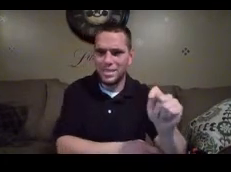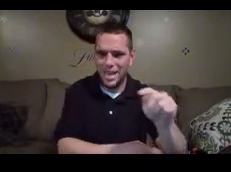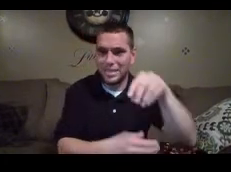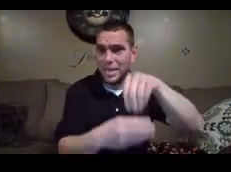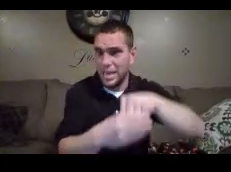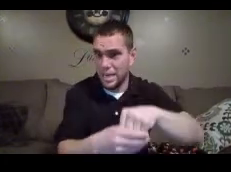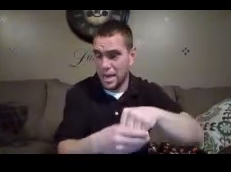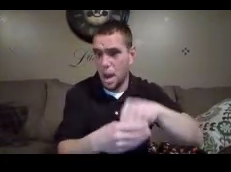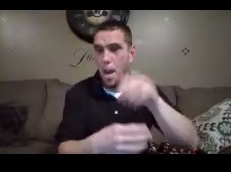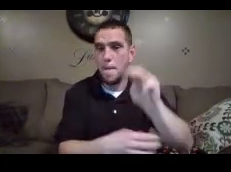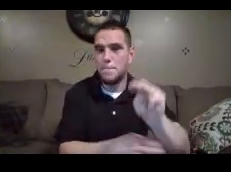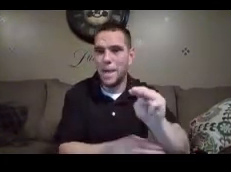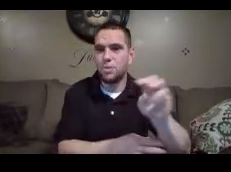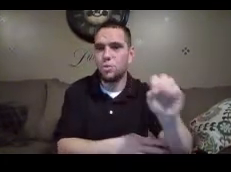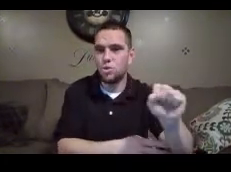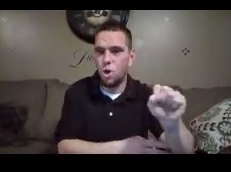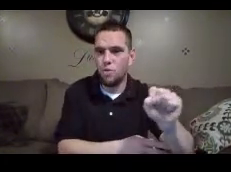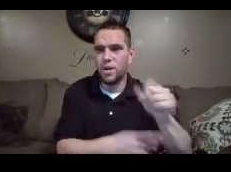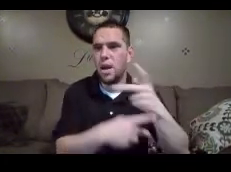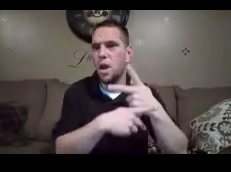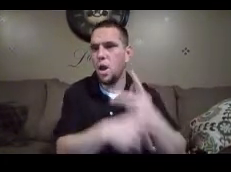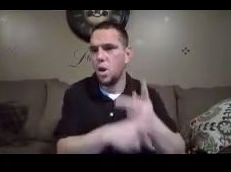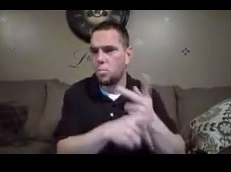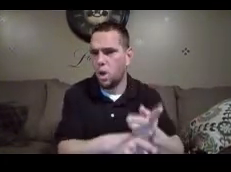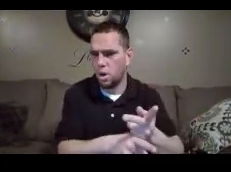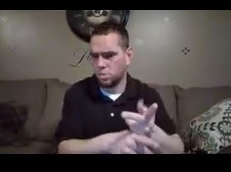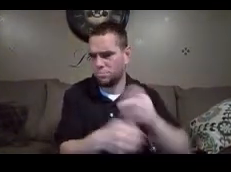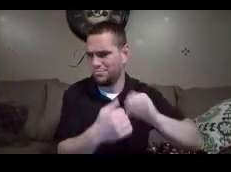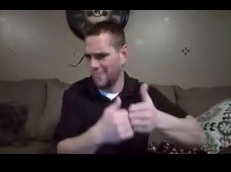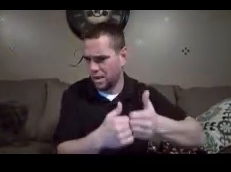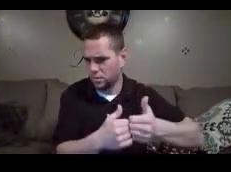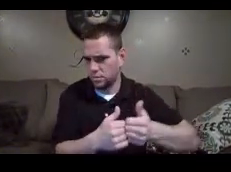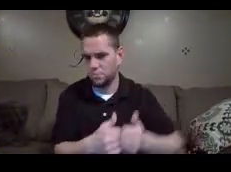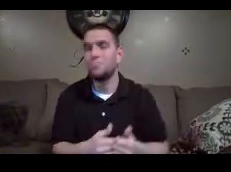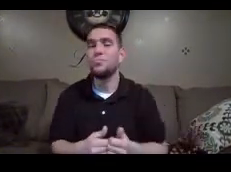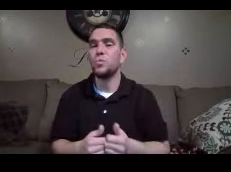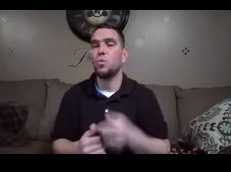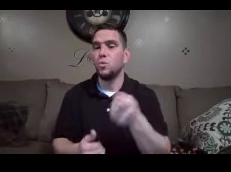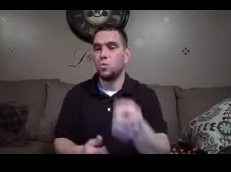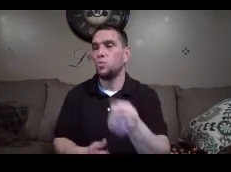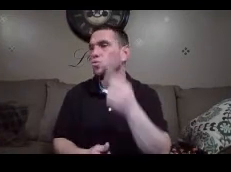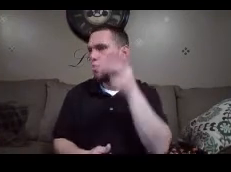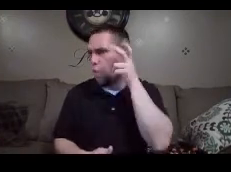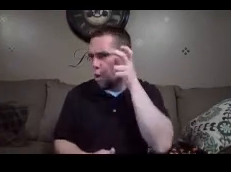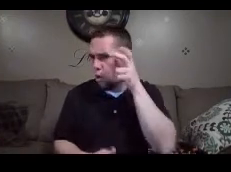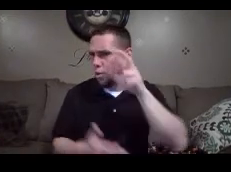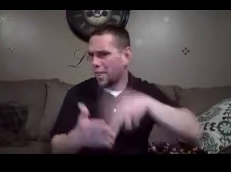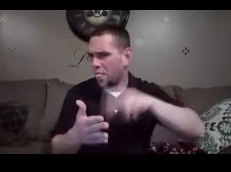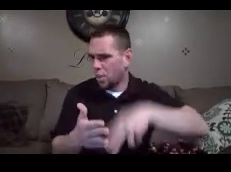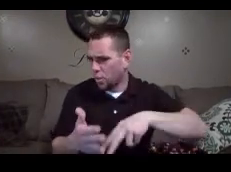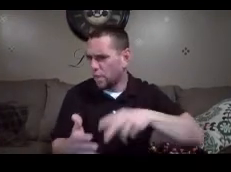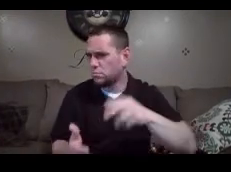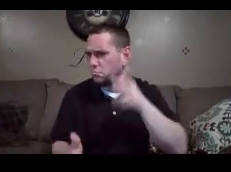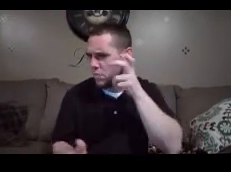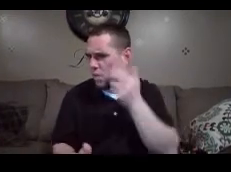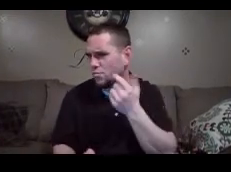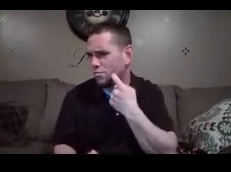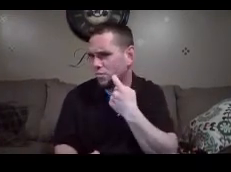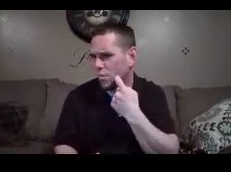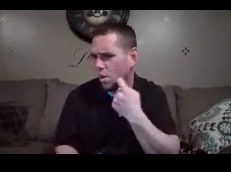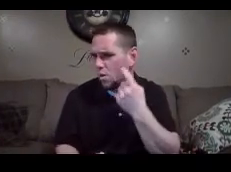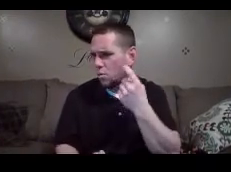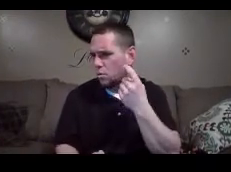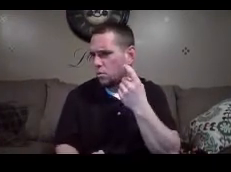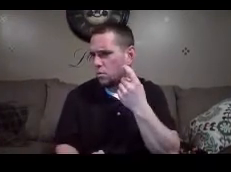That one we're also gonna step through. So there are some images in that document that you heard the screen reader read, and we'll step through the process